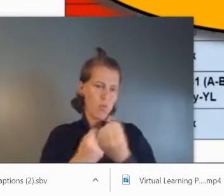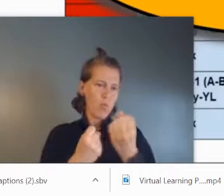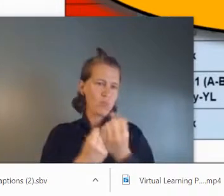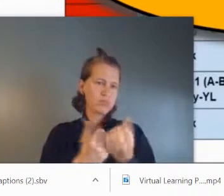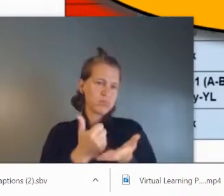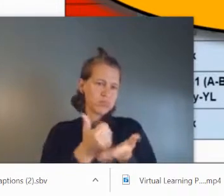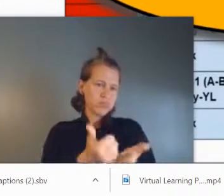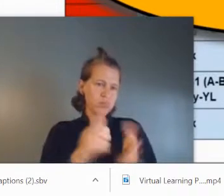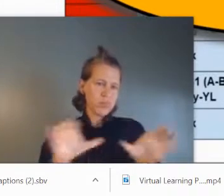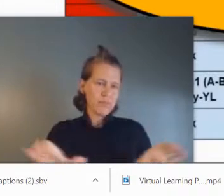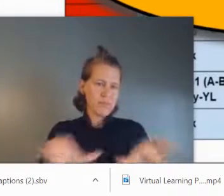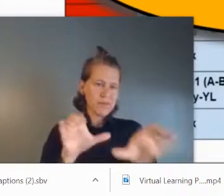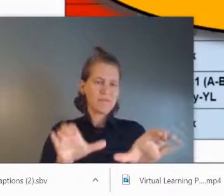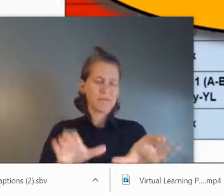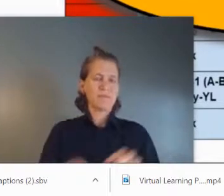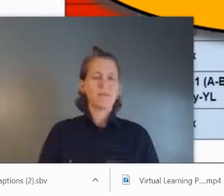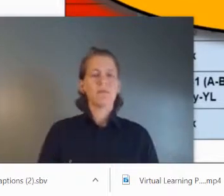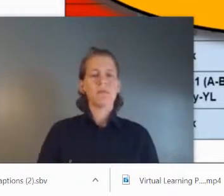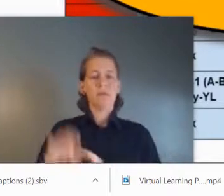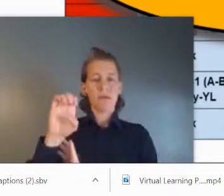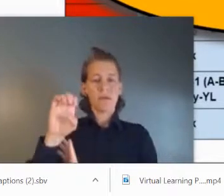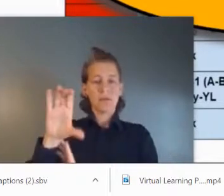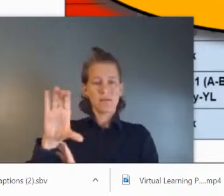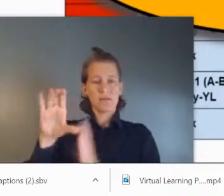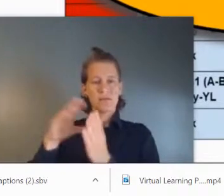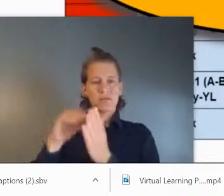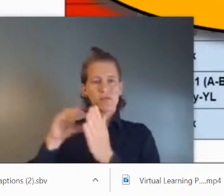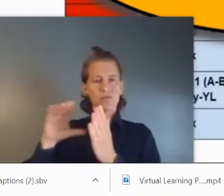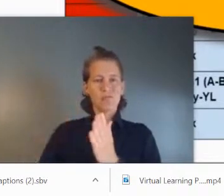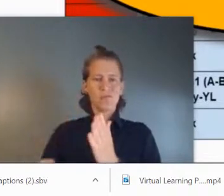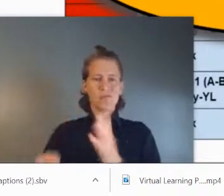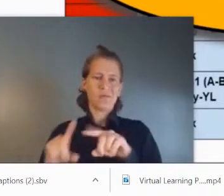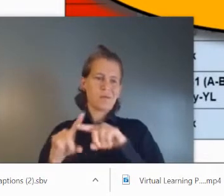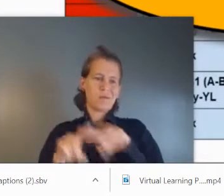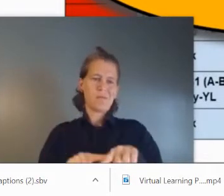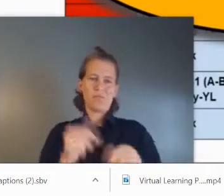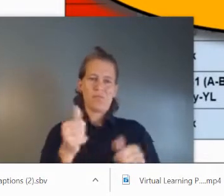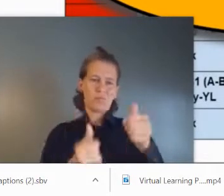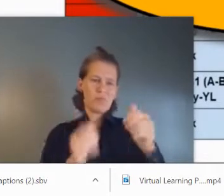Exceptional students would fall into the respective content for which they need support.